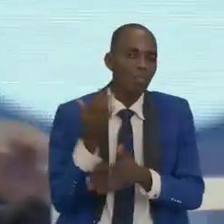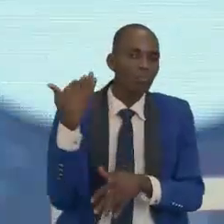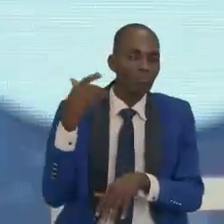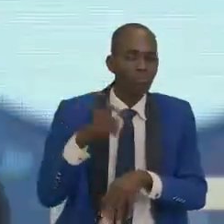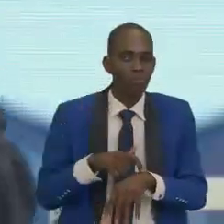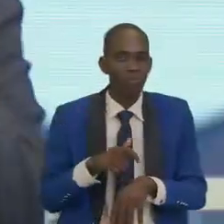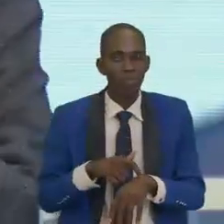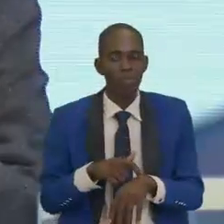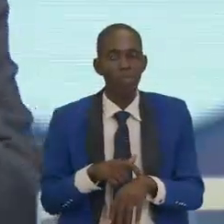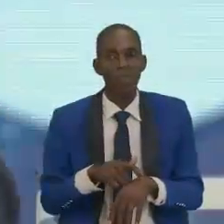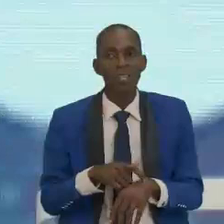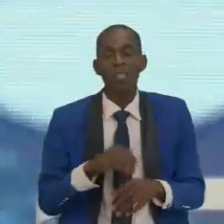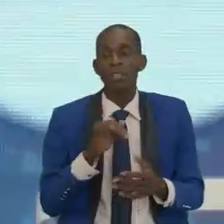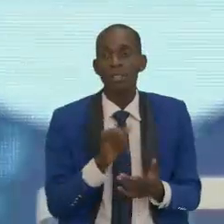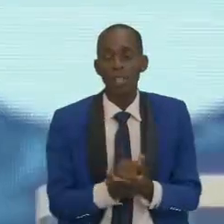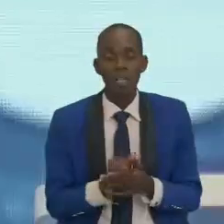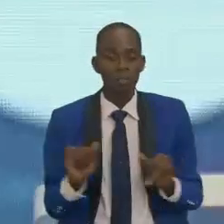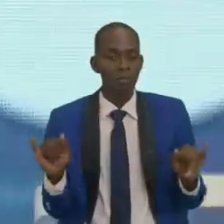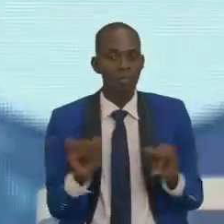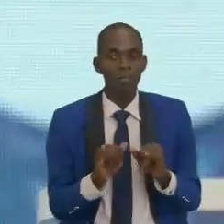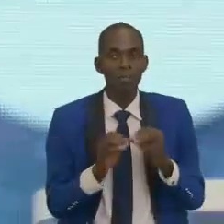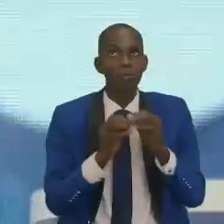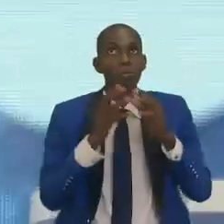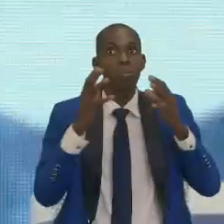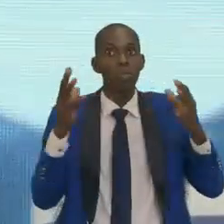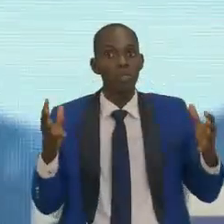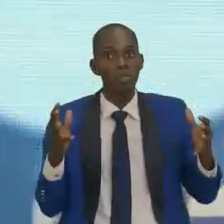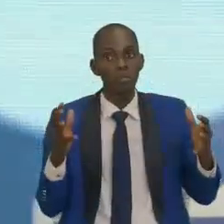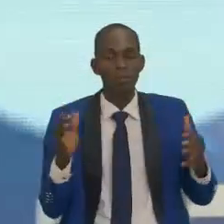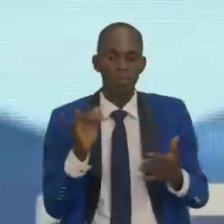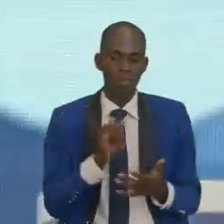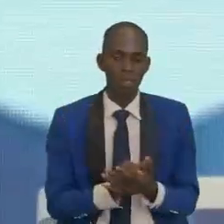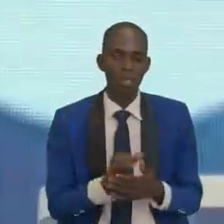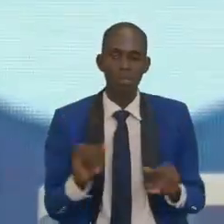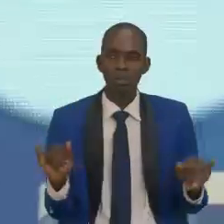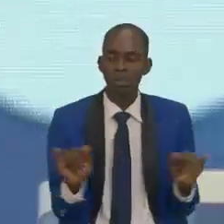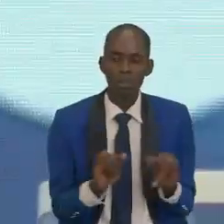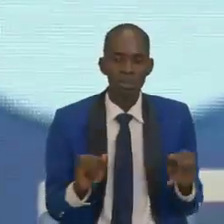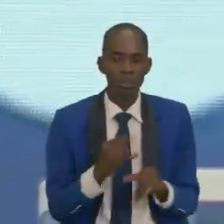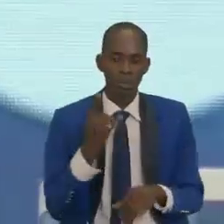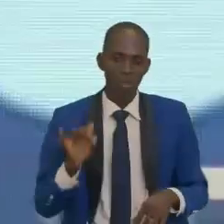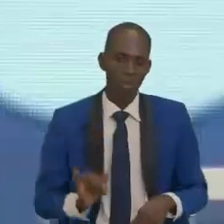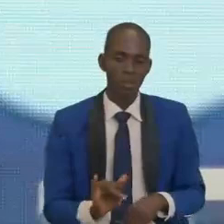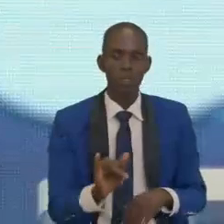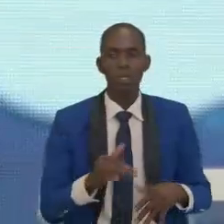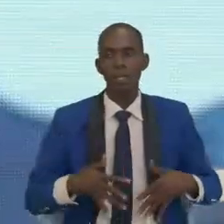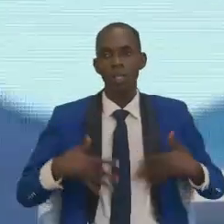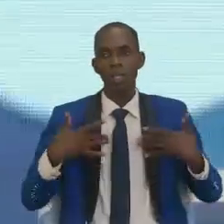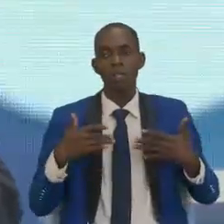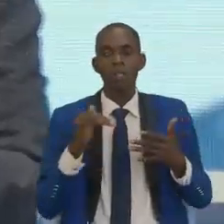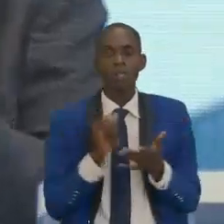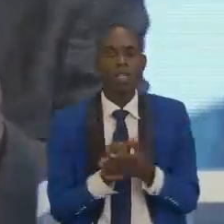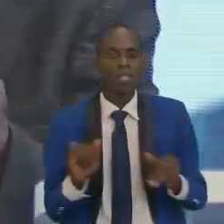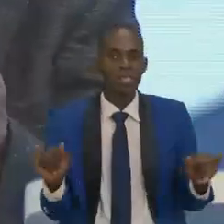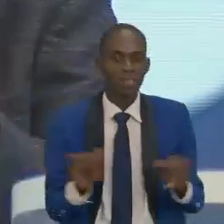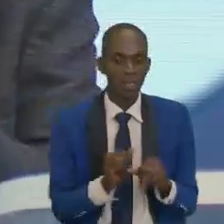that same abundance, that same eternal life, that same